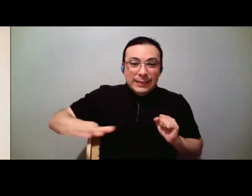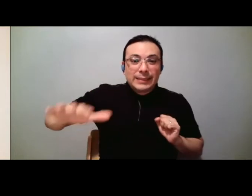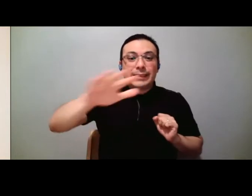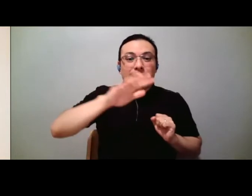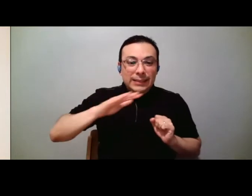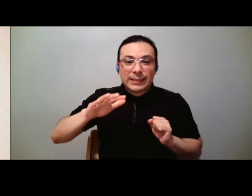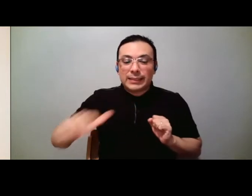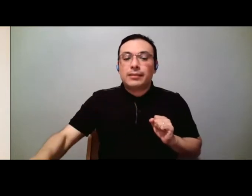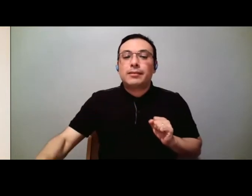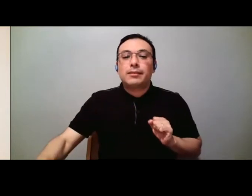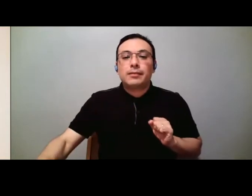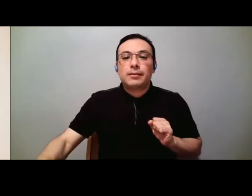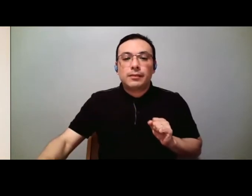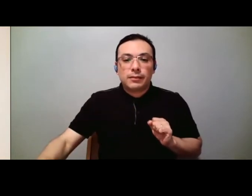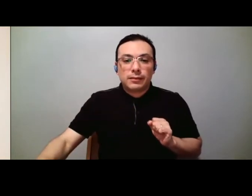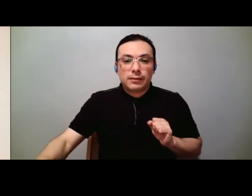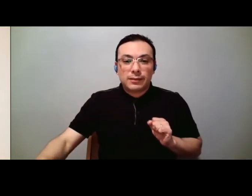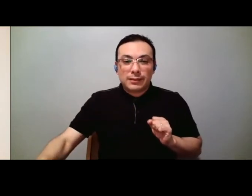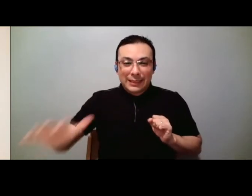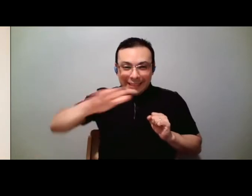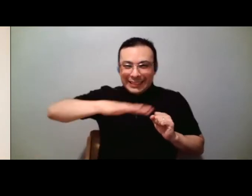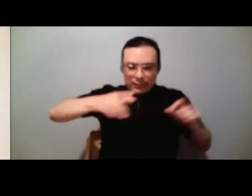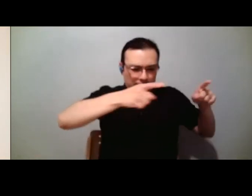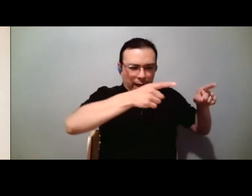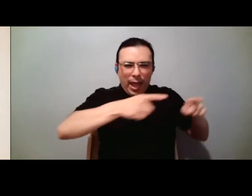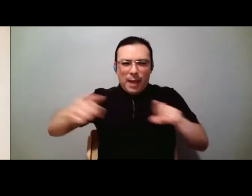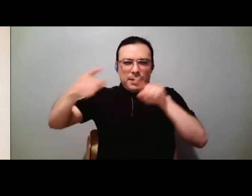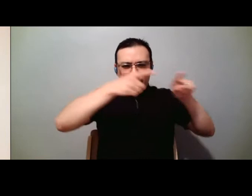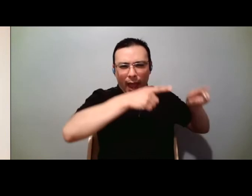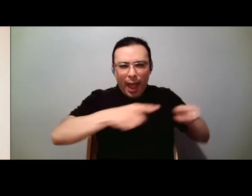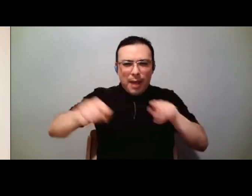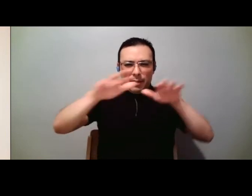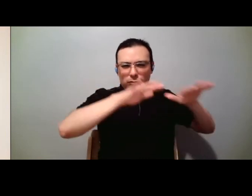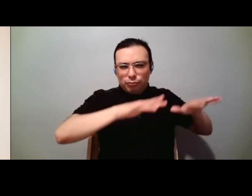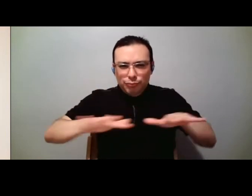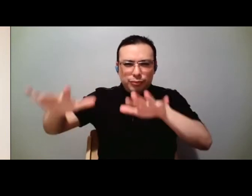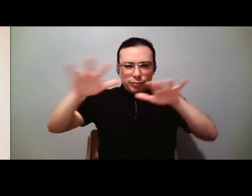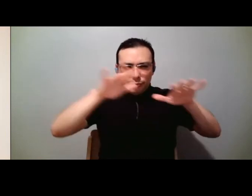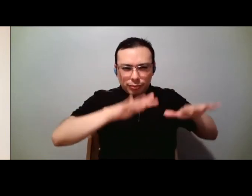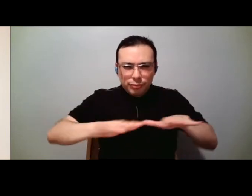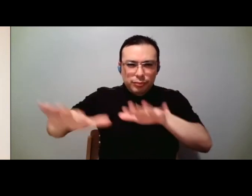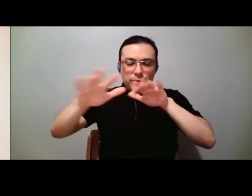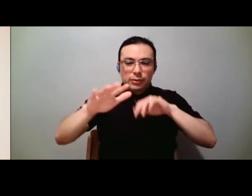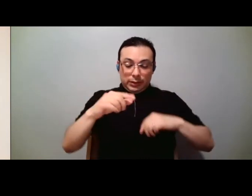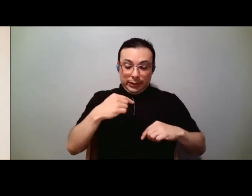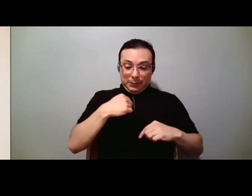a universe is passing. Me like cotton when cotton is ready to be picked.